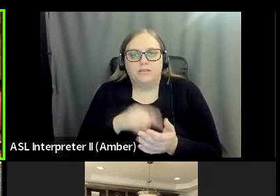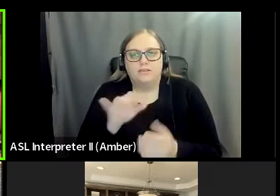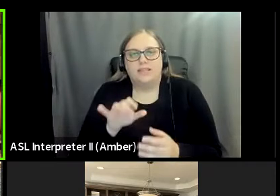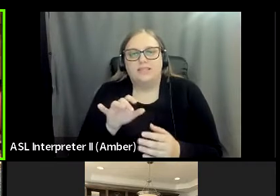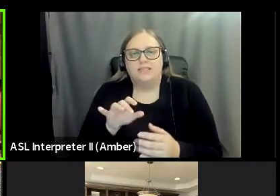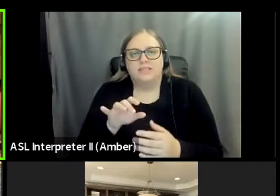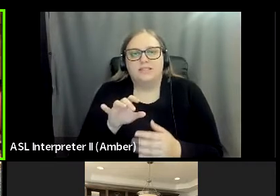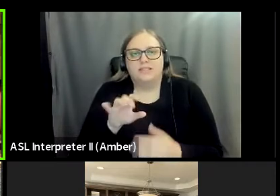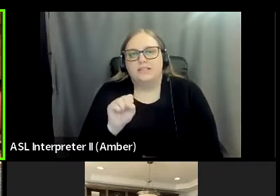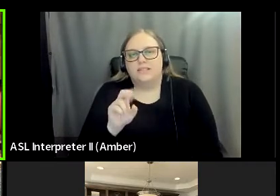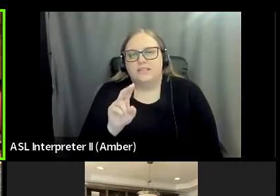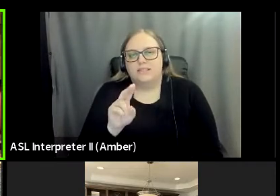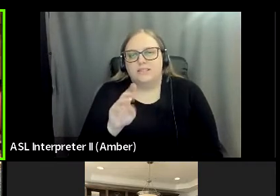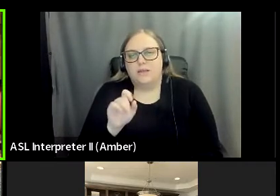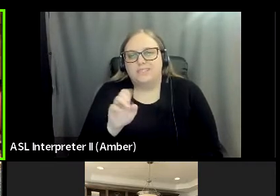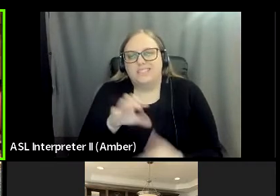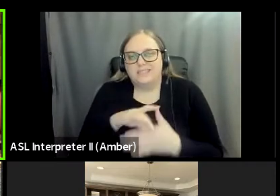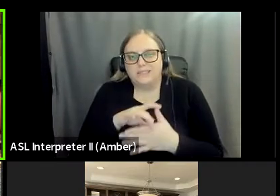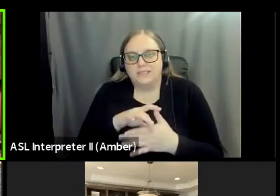substance of it.